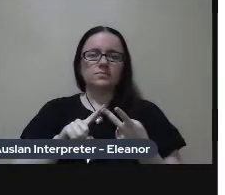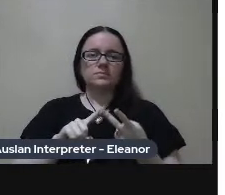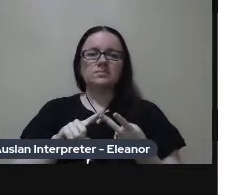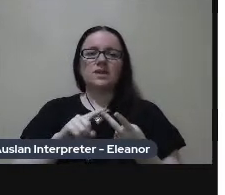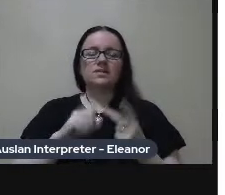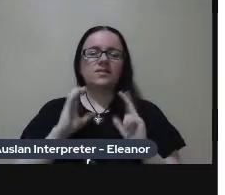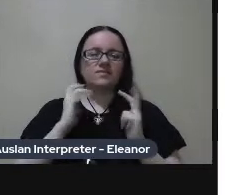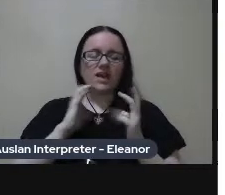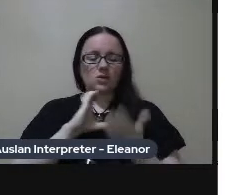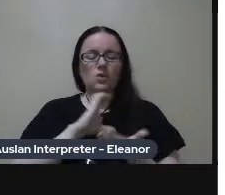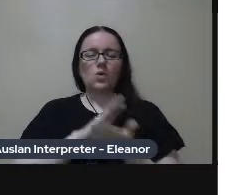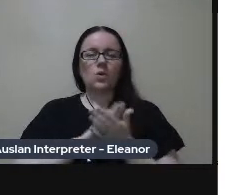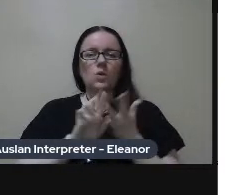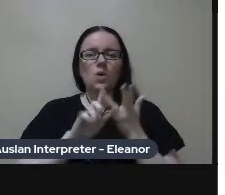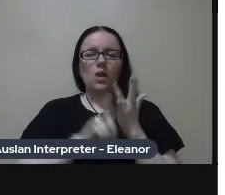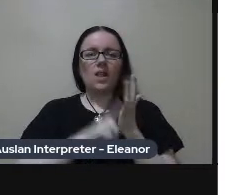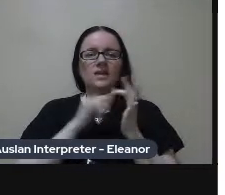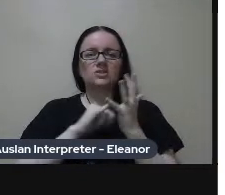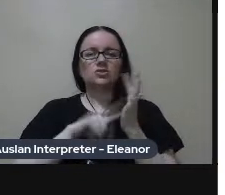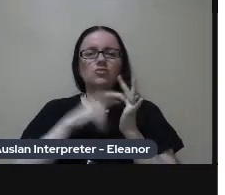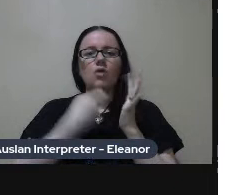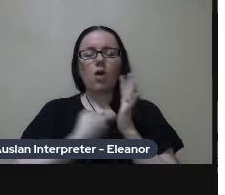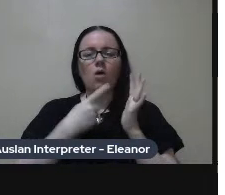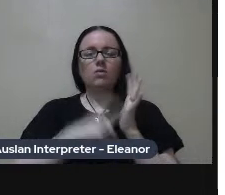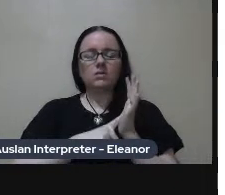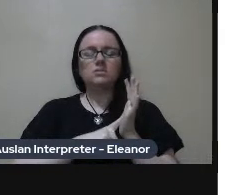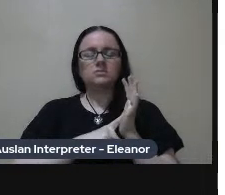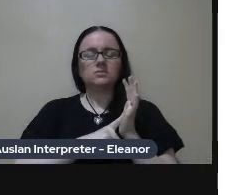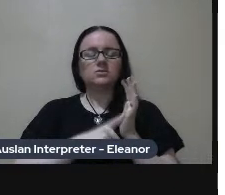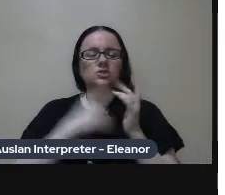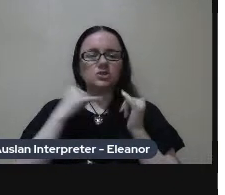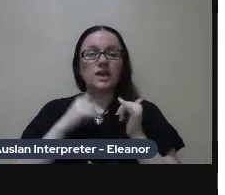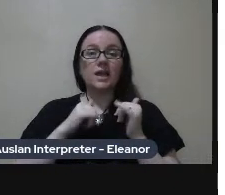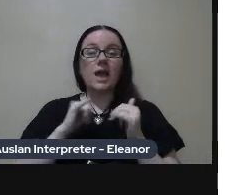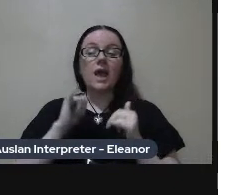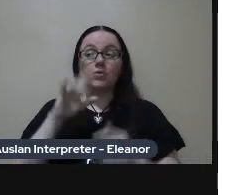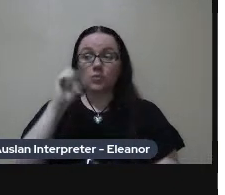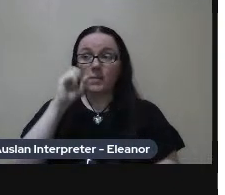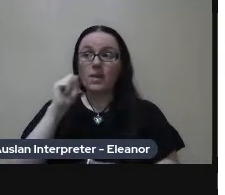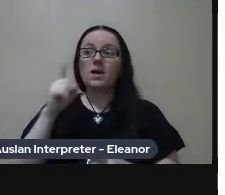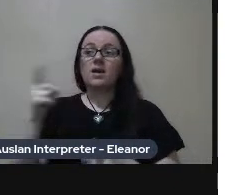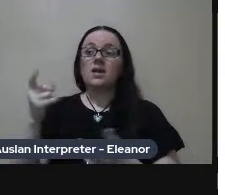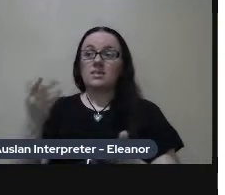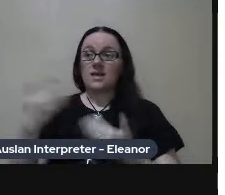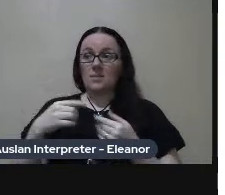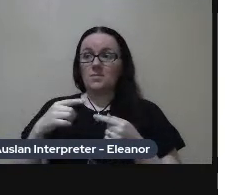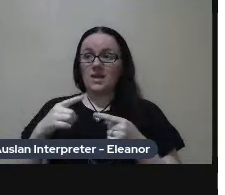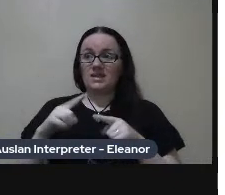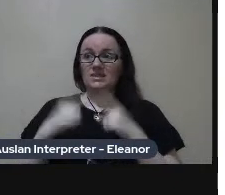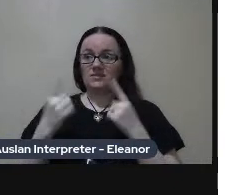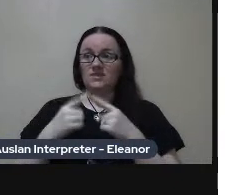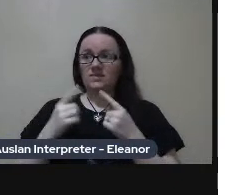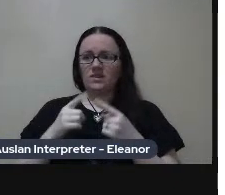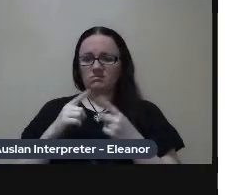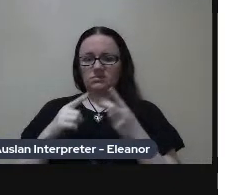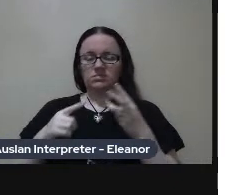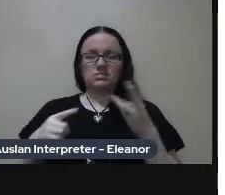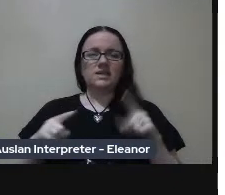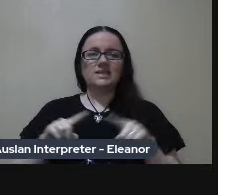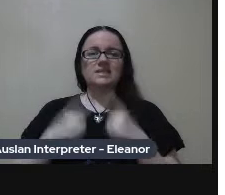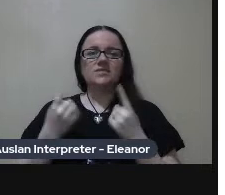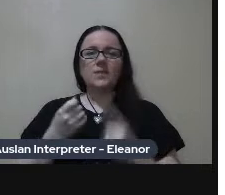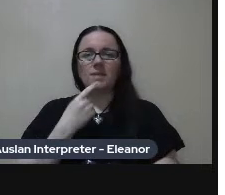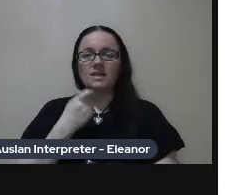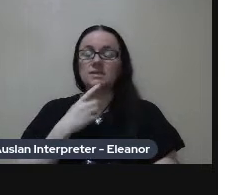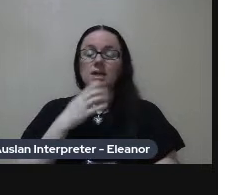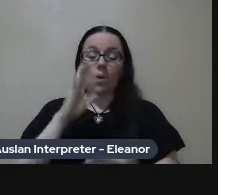the types of clots you're more likely to form. And remember, you may need more than one medicine for each of those risk factors. And that combination will be